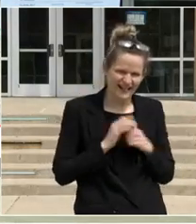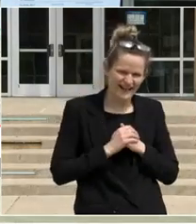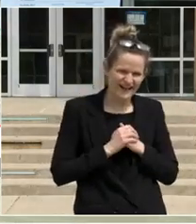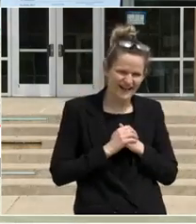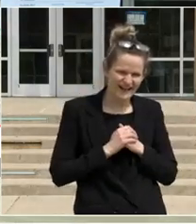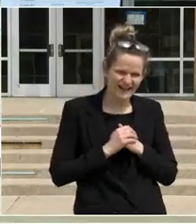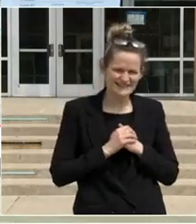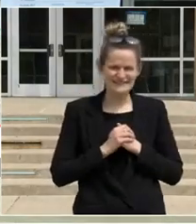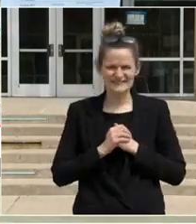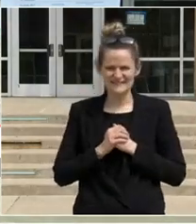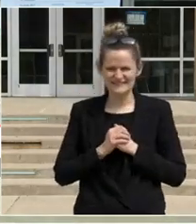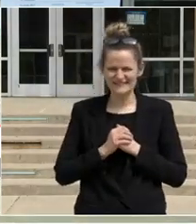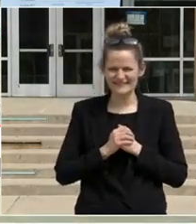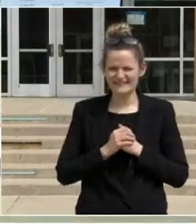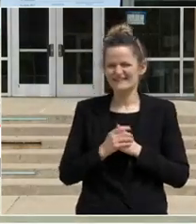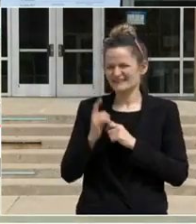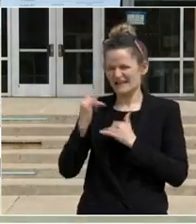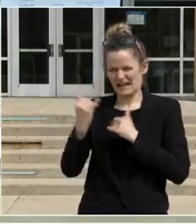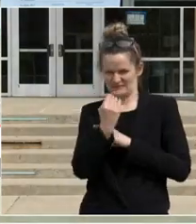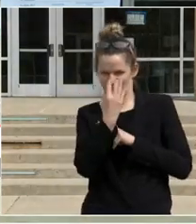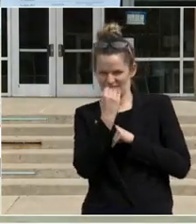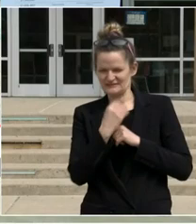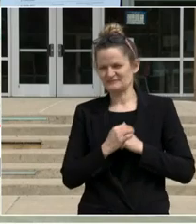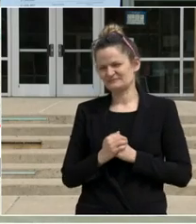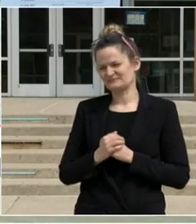Oh, right here, I'm sorry.